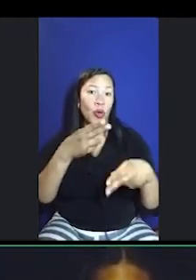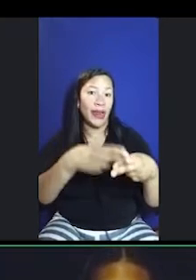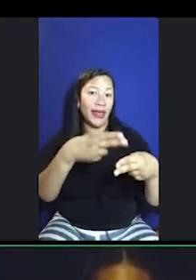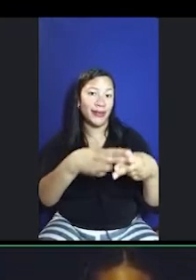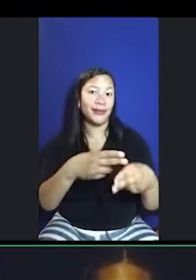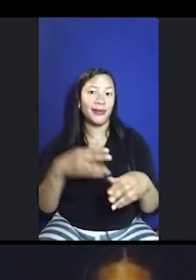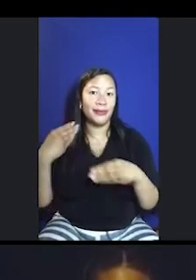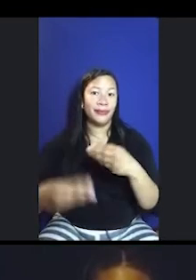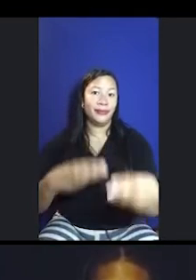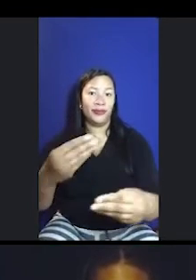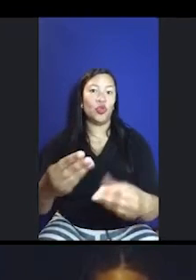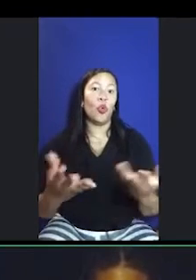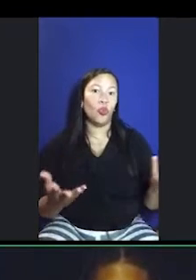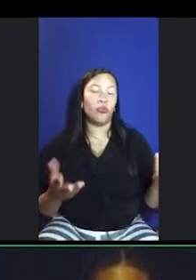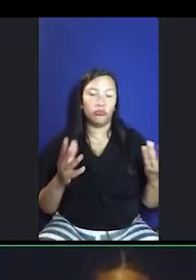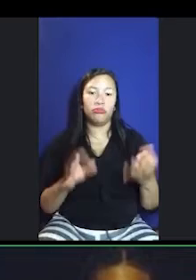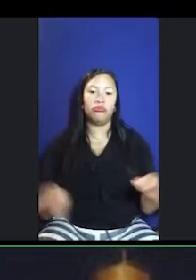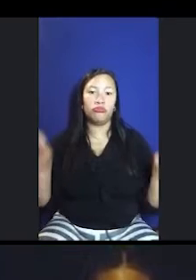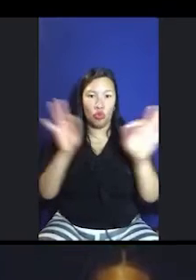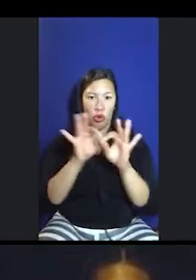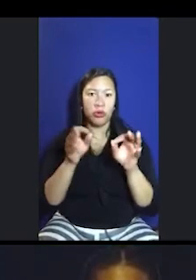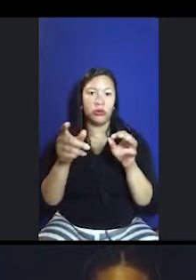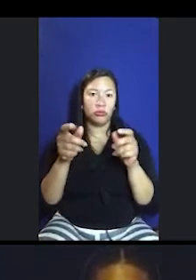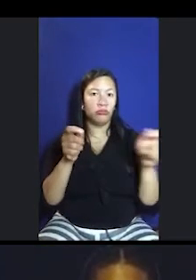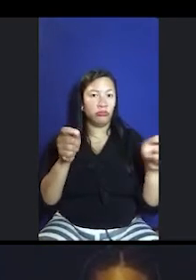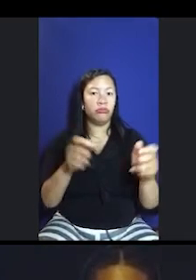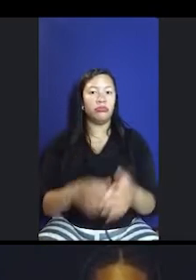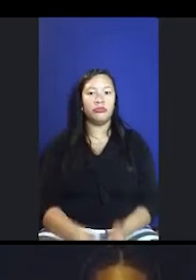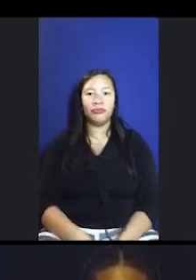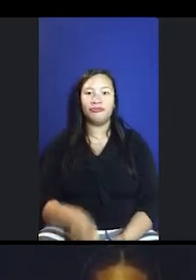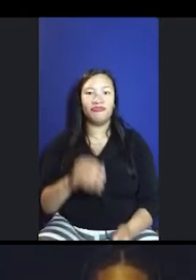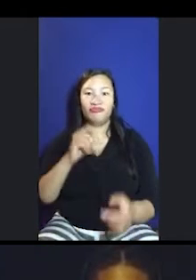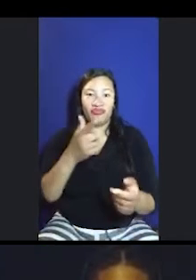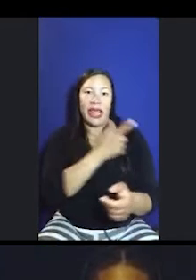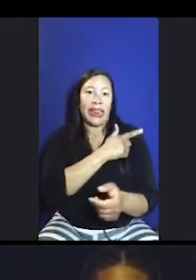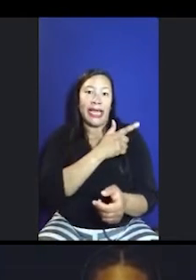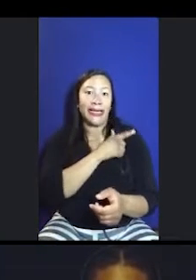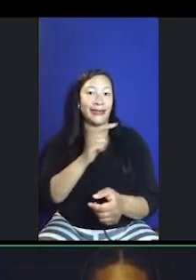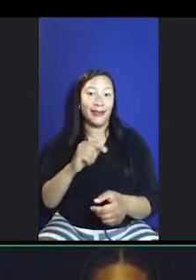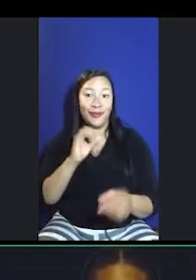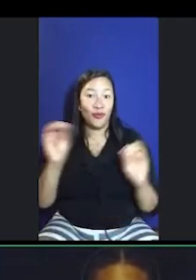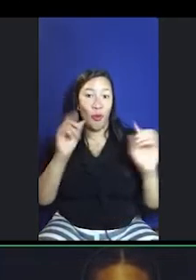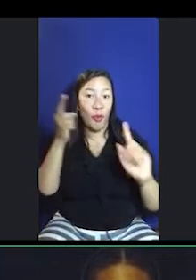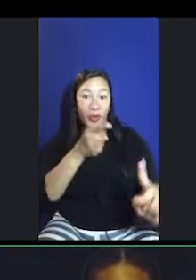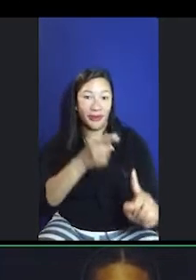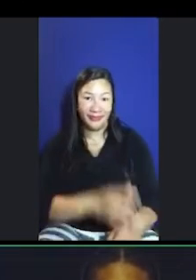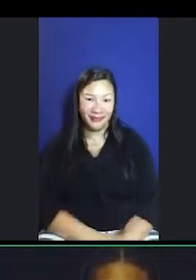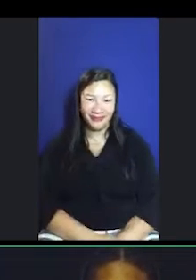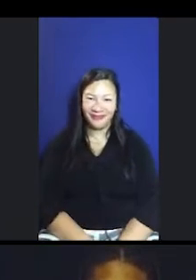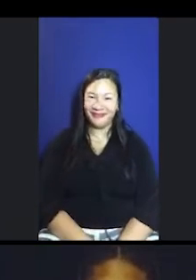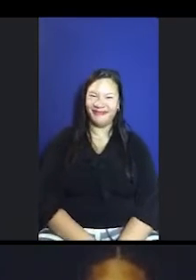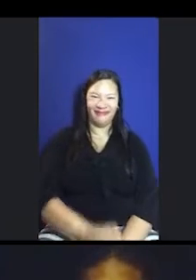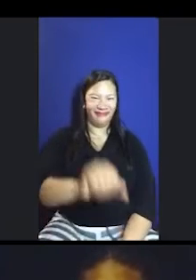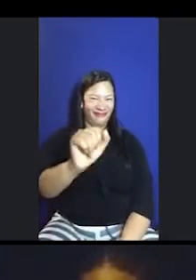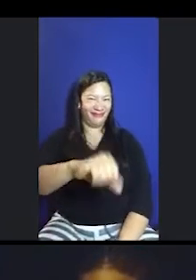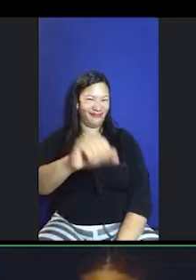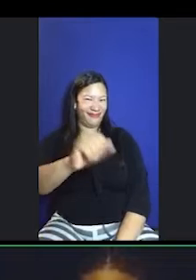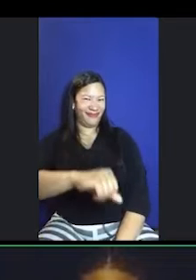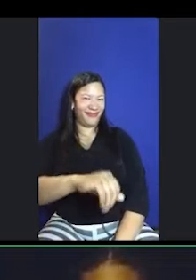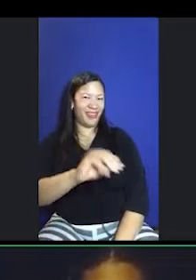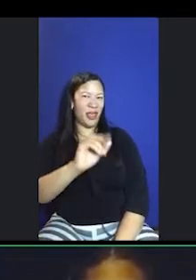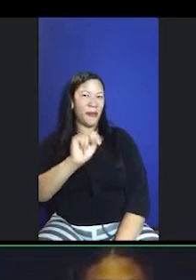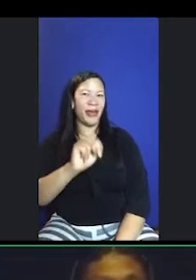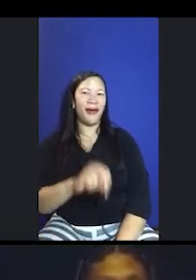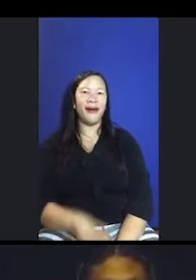you can be. Exactly. It's Hmm. no point of being lazy out here, people. Like it's your Yeah, man. dream.